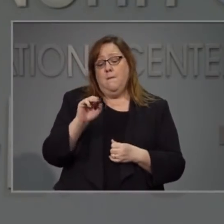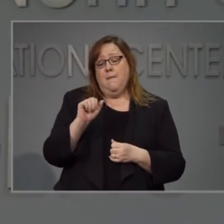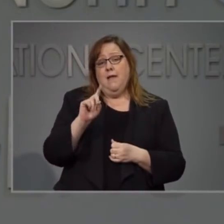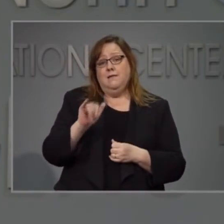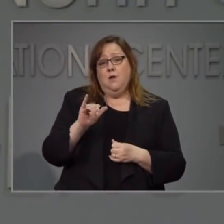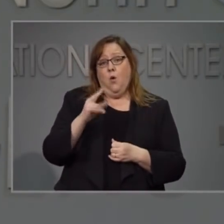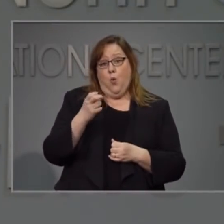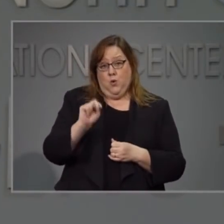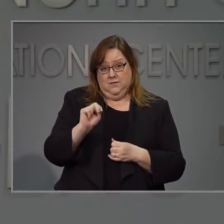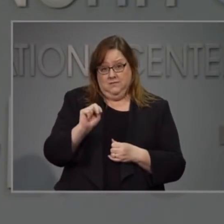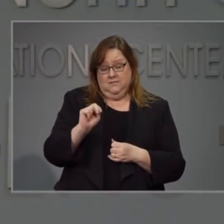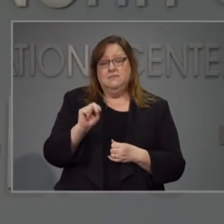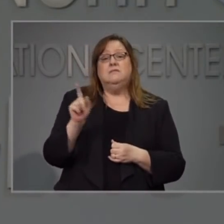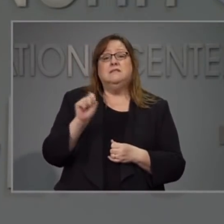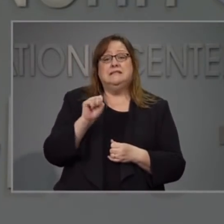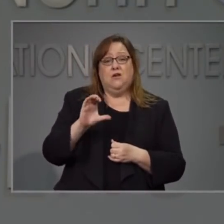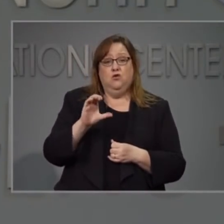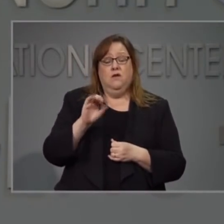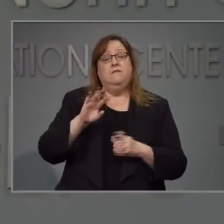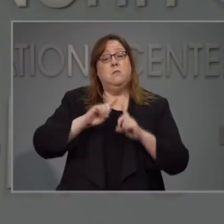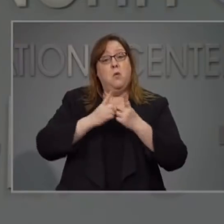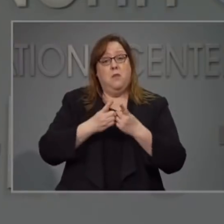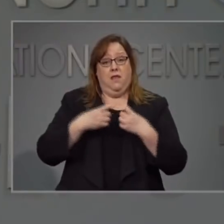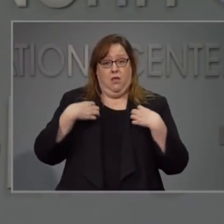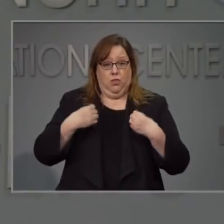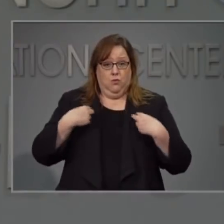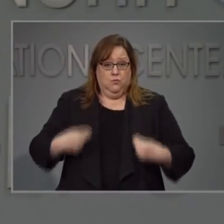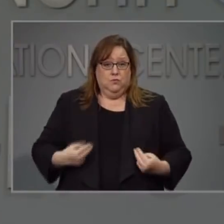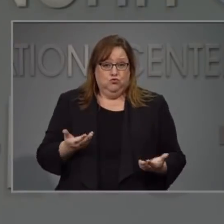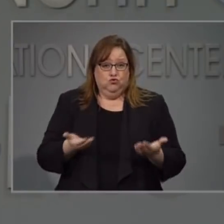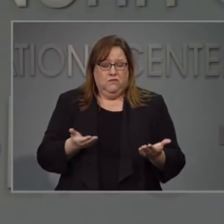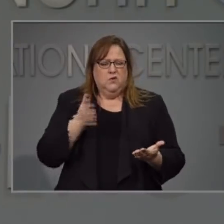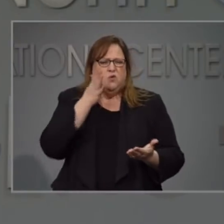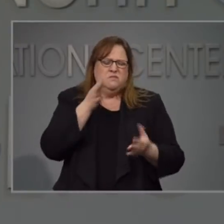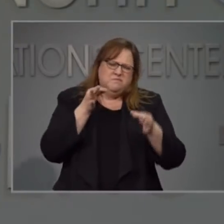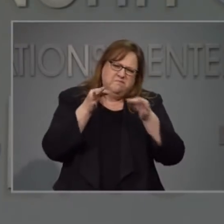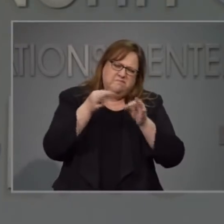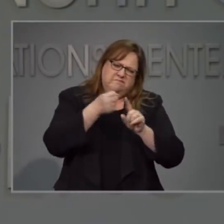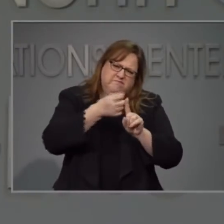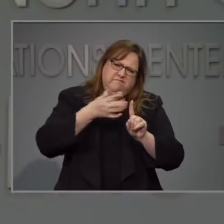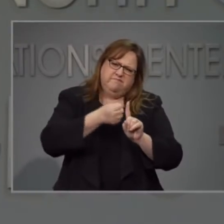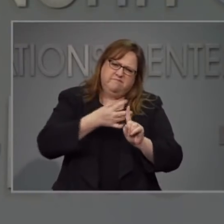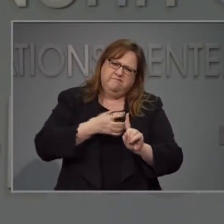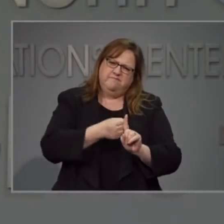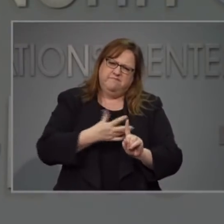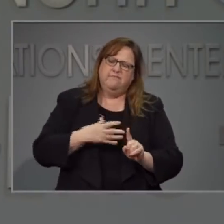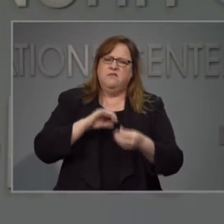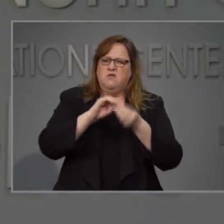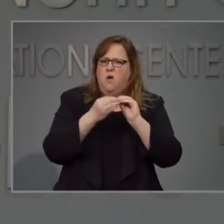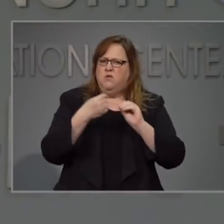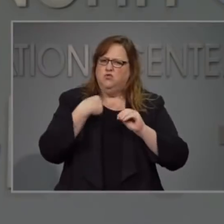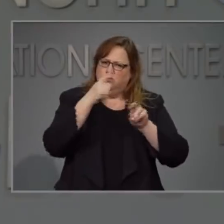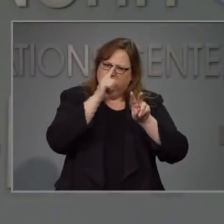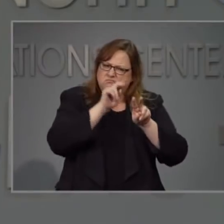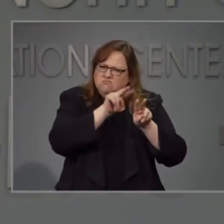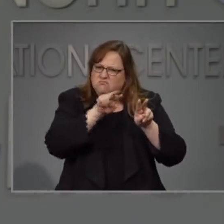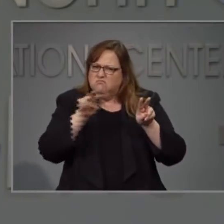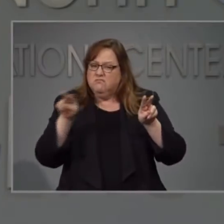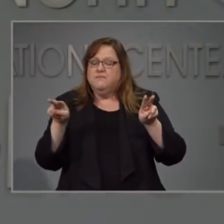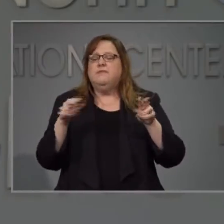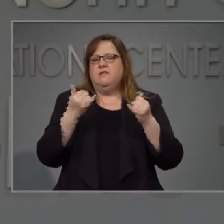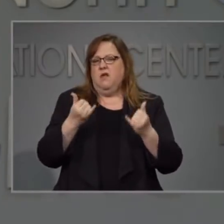Department of Health and Human Services, will walk through the status of our key indicators, and I'll ask her to come do that now. Dr.